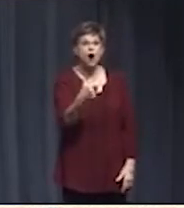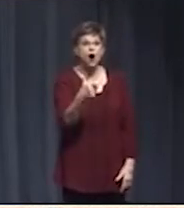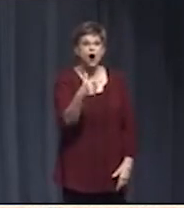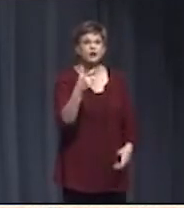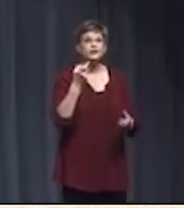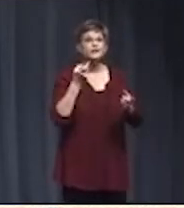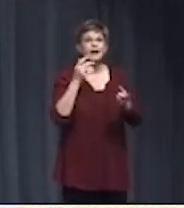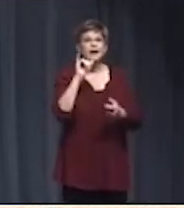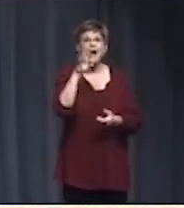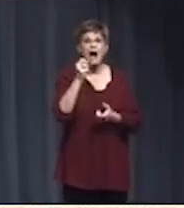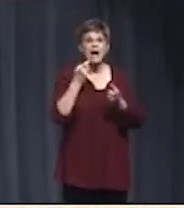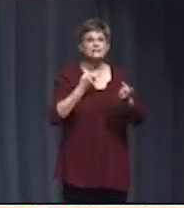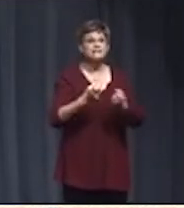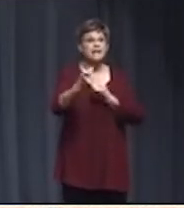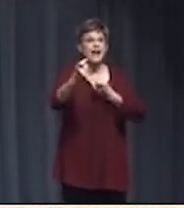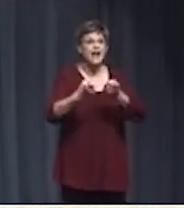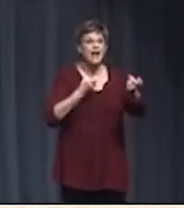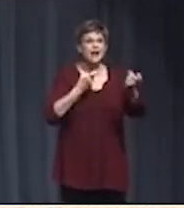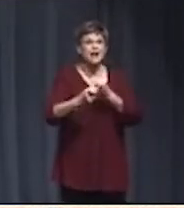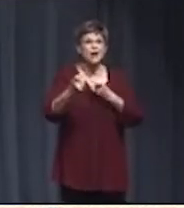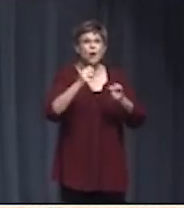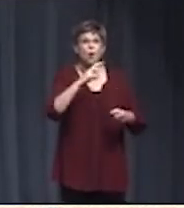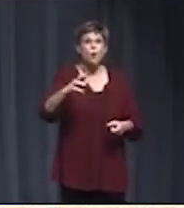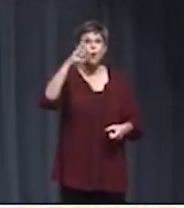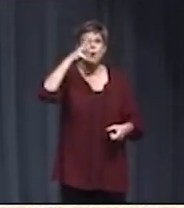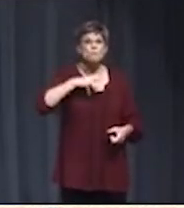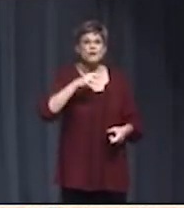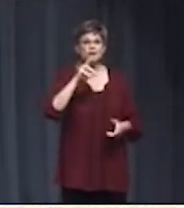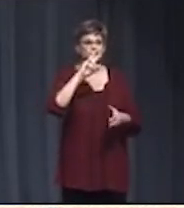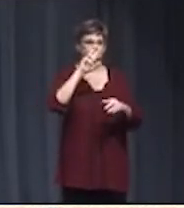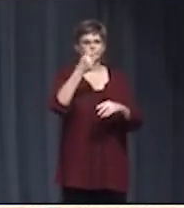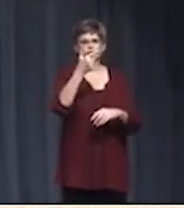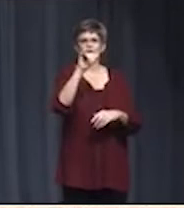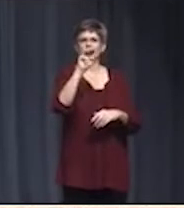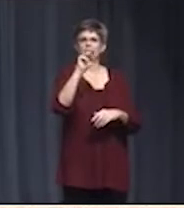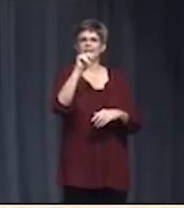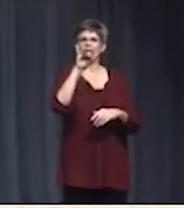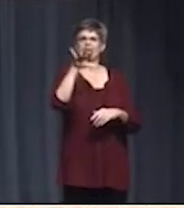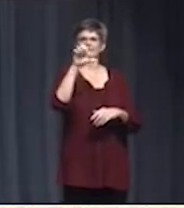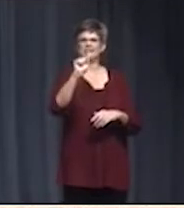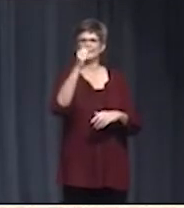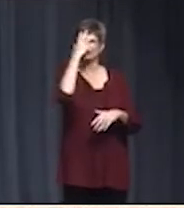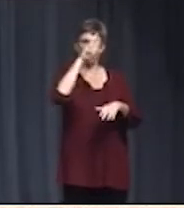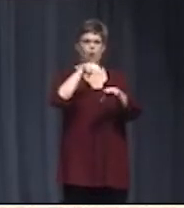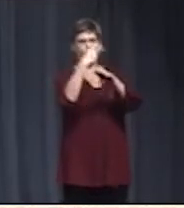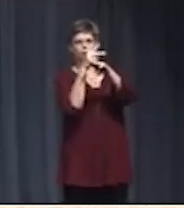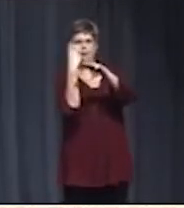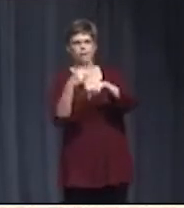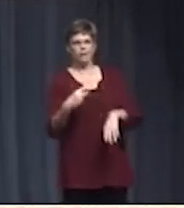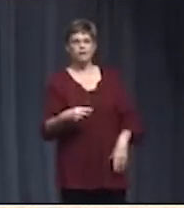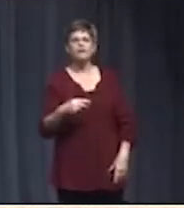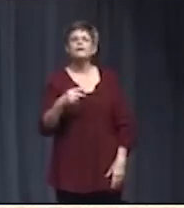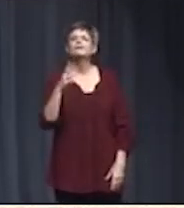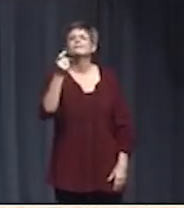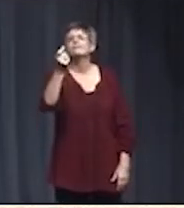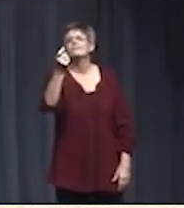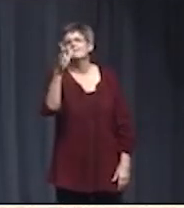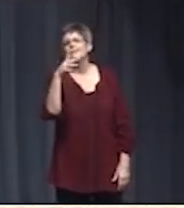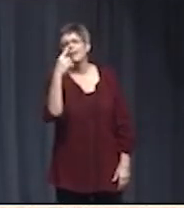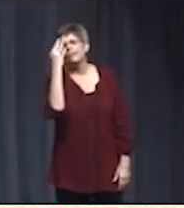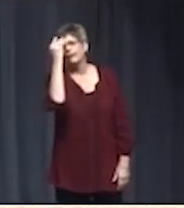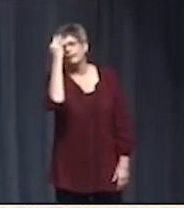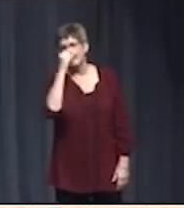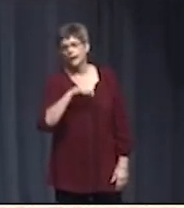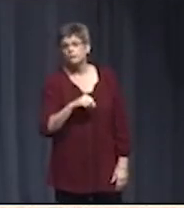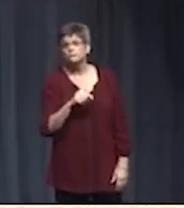gymnastics. Think about it. How many times have you ever seen your male significant